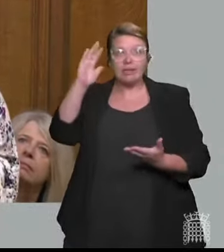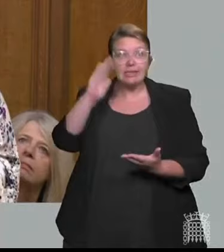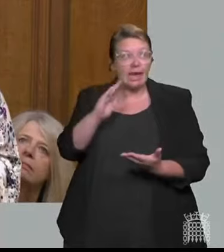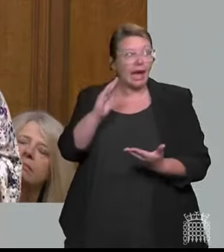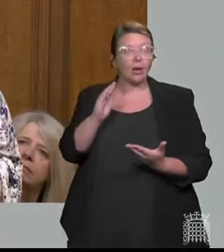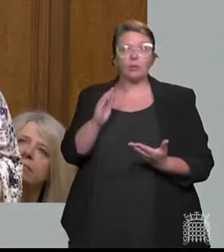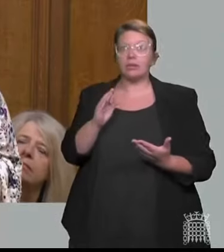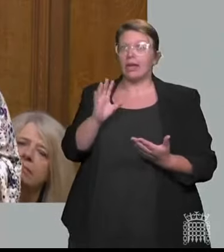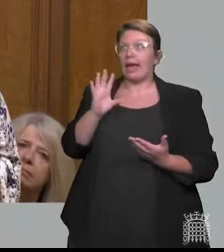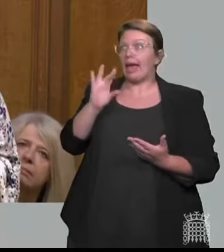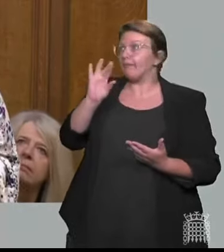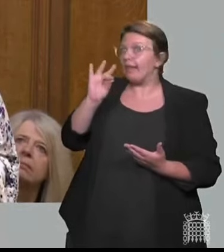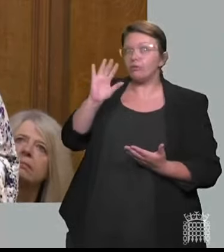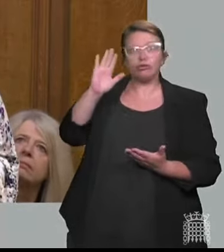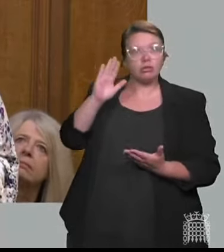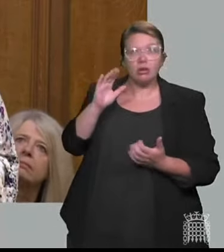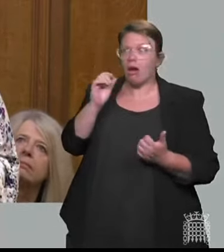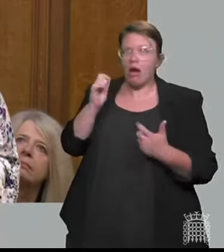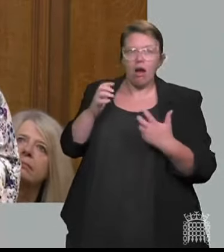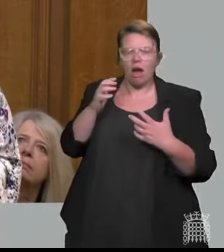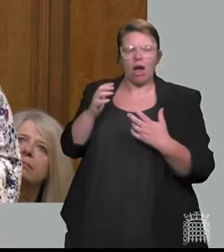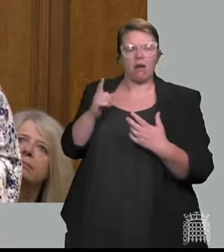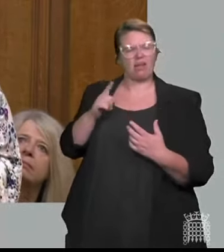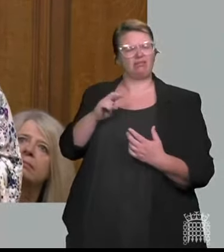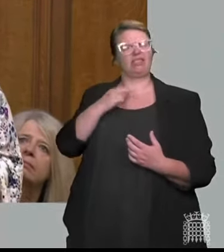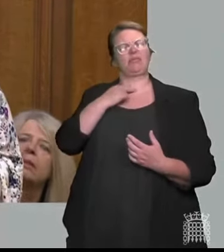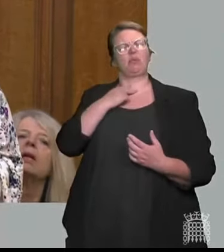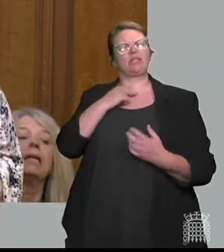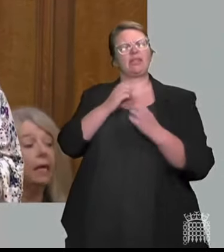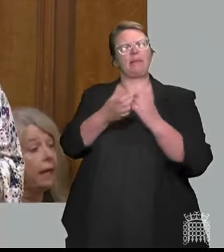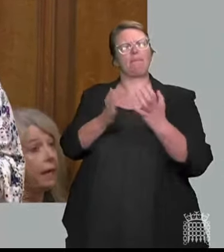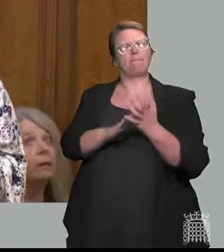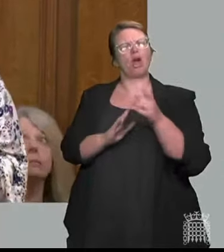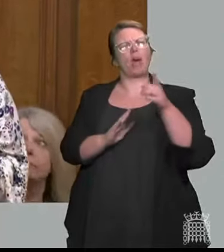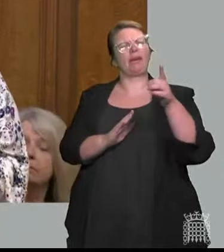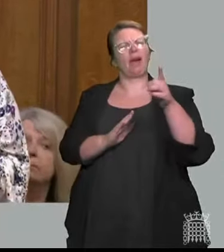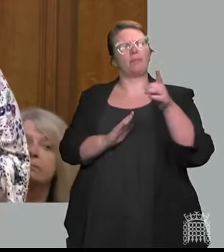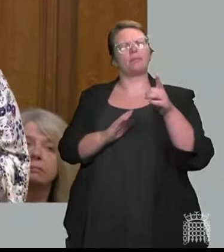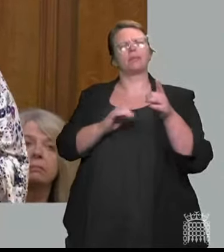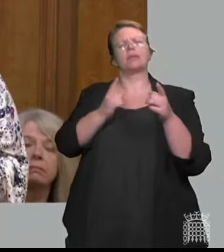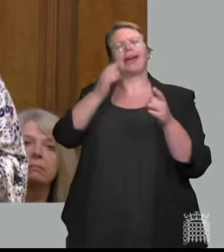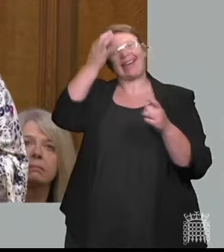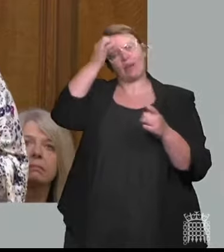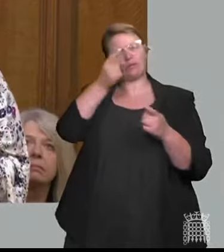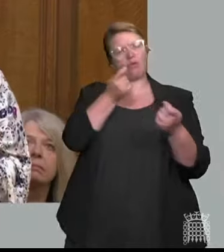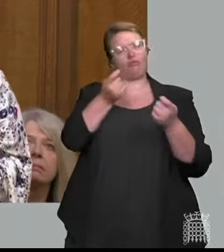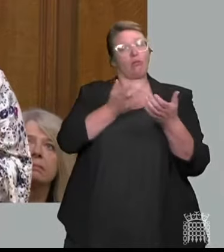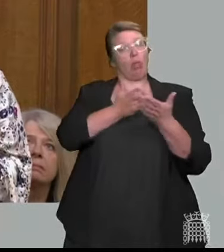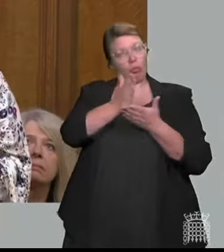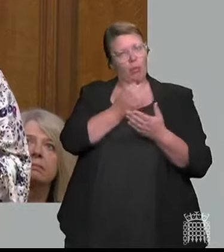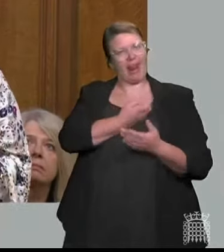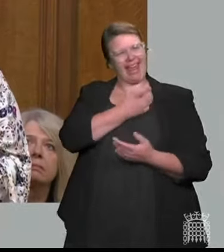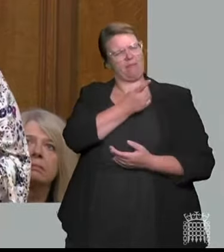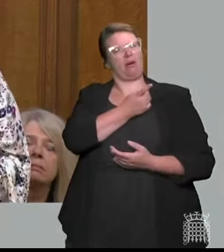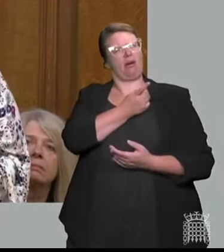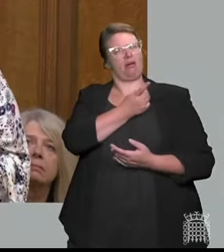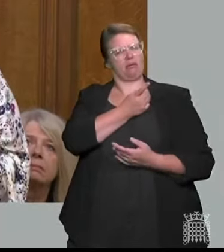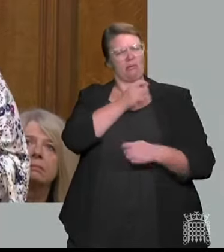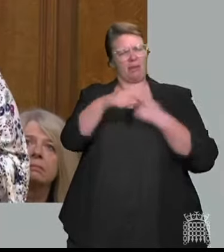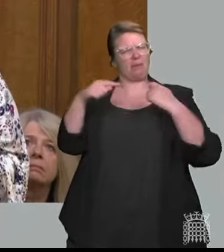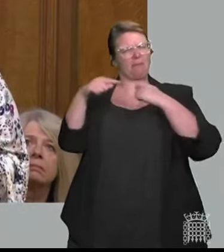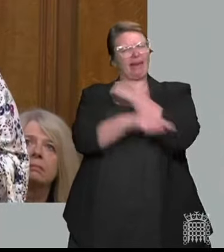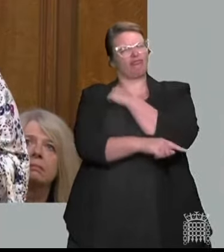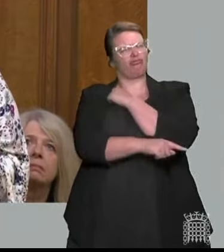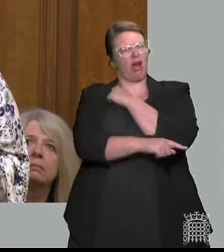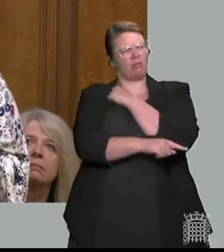people in the West Midlands are disappointed to see that Labour-run Birmingham City Council has gone bankrupt. As a Sandwell resident and a West Bromwich MP,